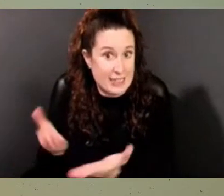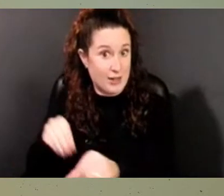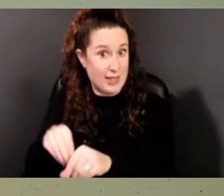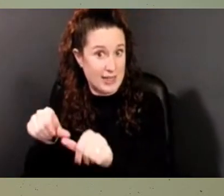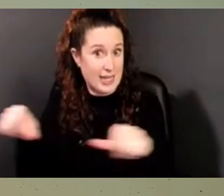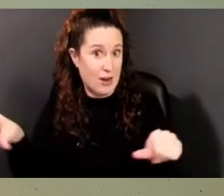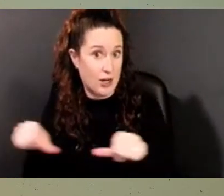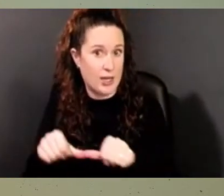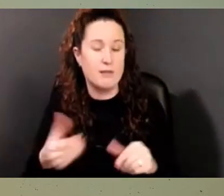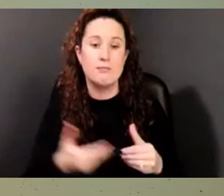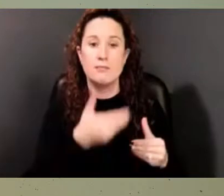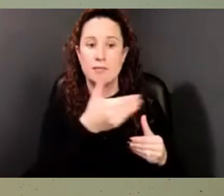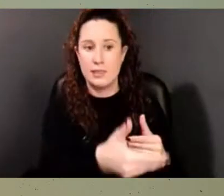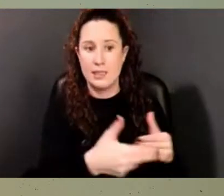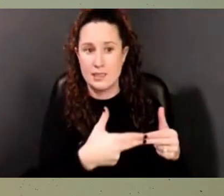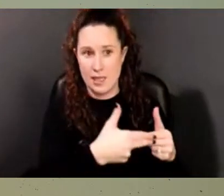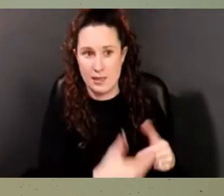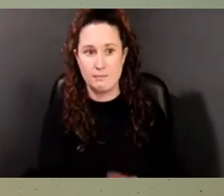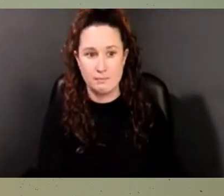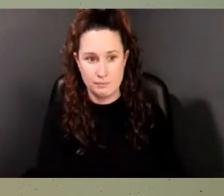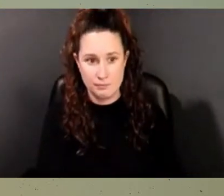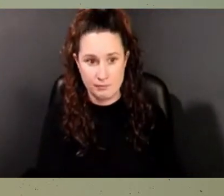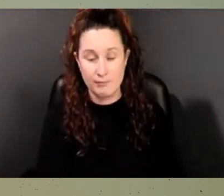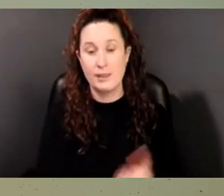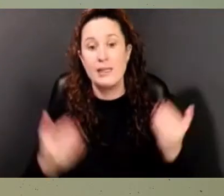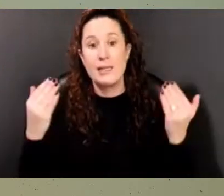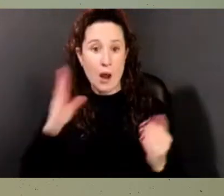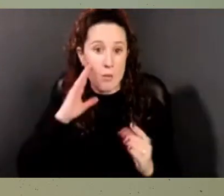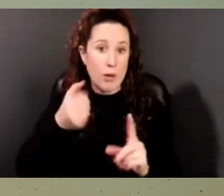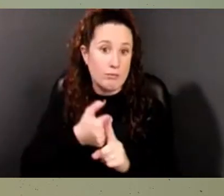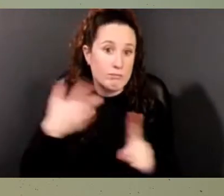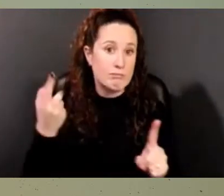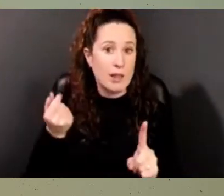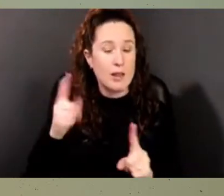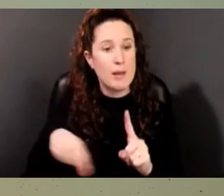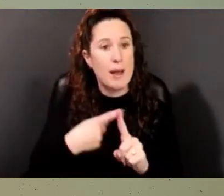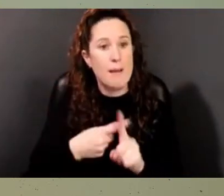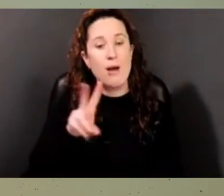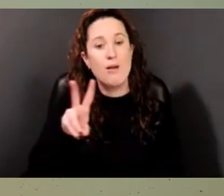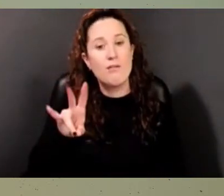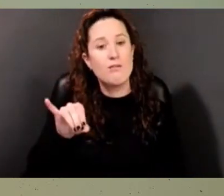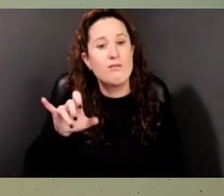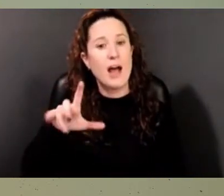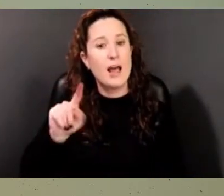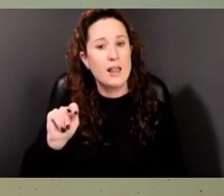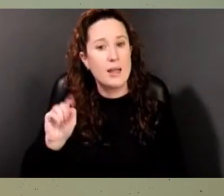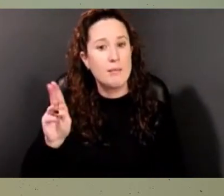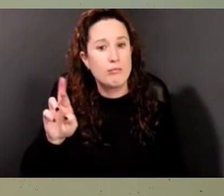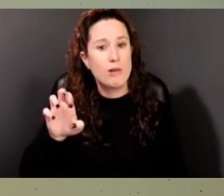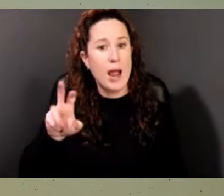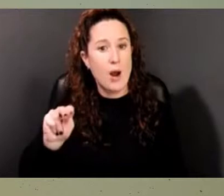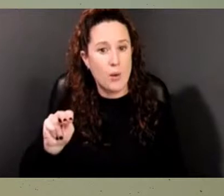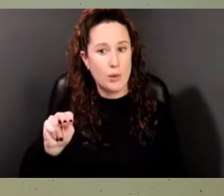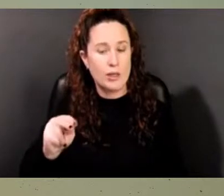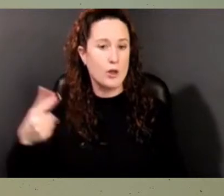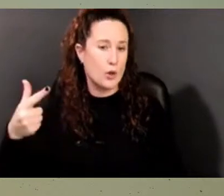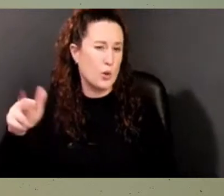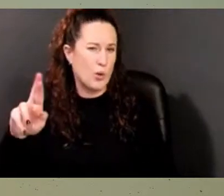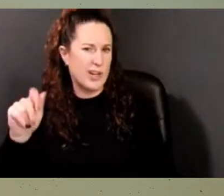please. Now I'll share with you a little bit more about Violet Brown, whose recollections Gloria shared a moment